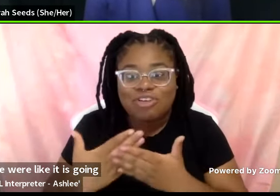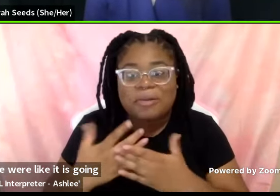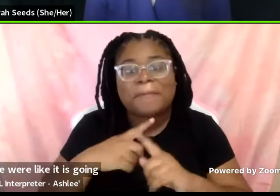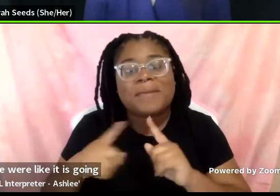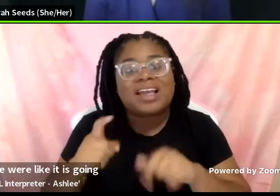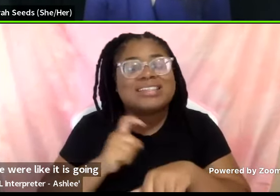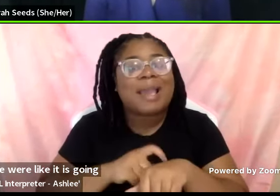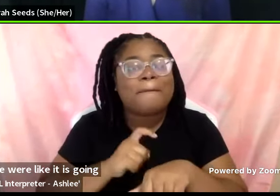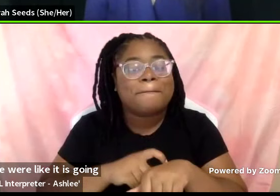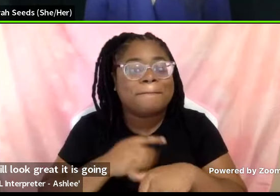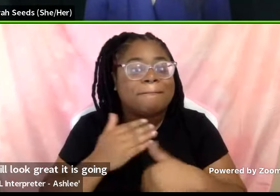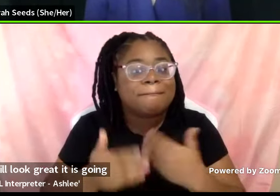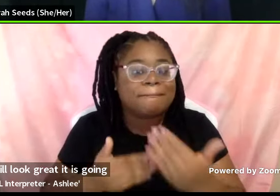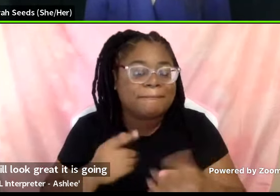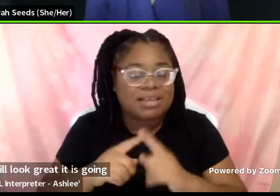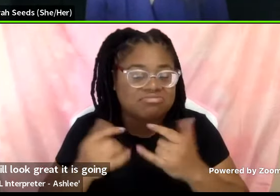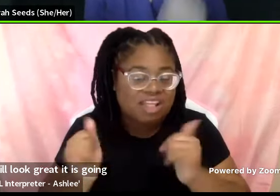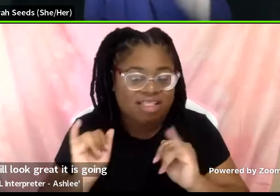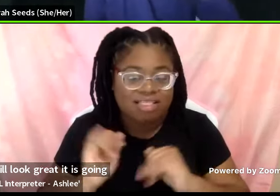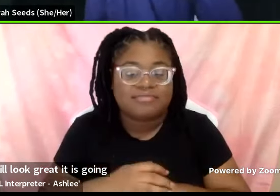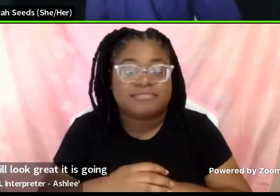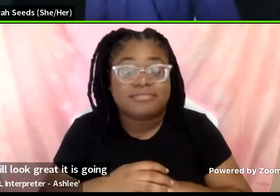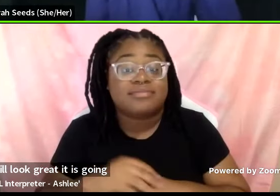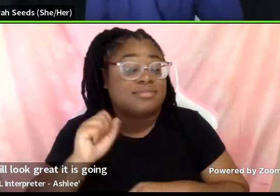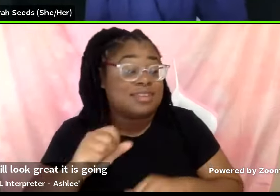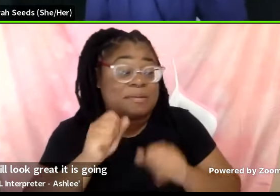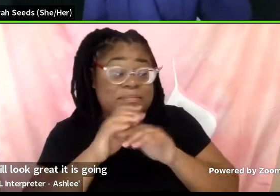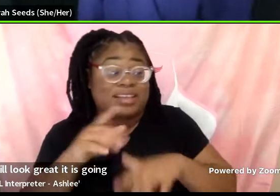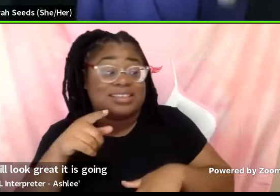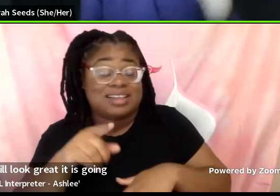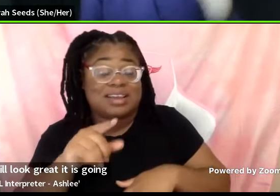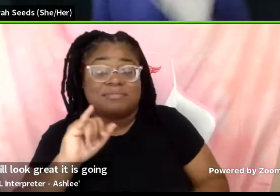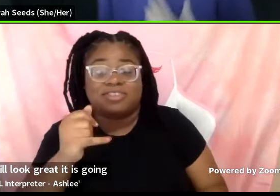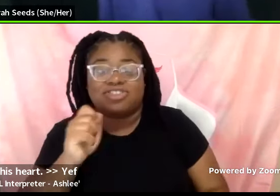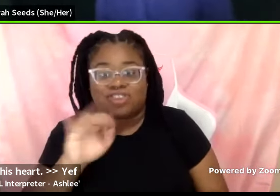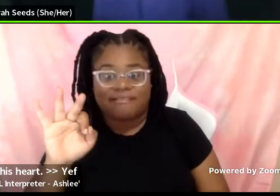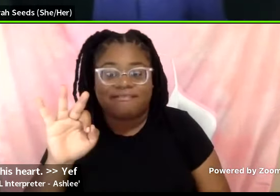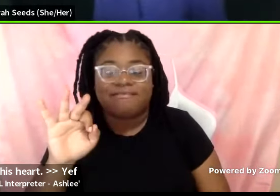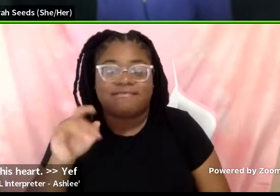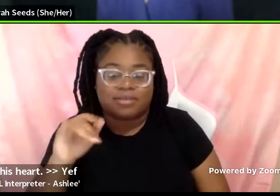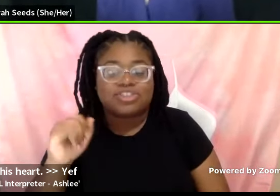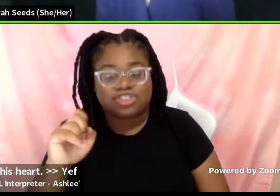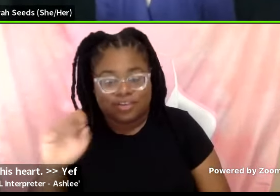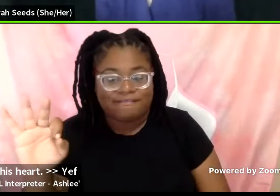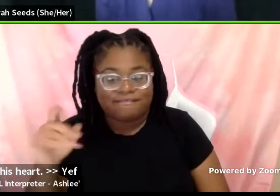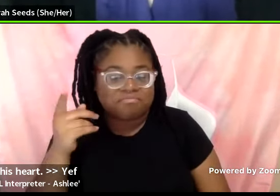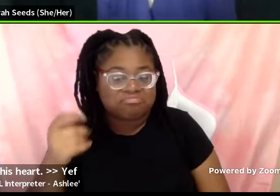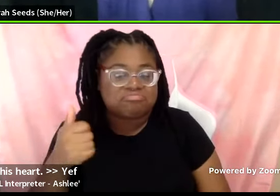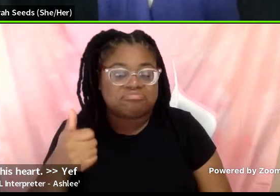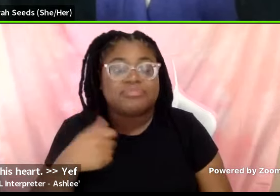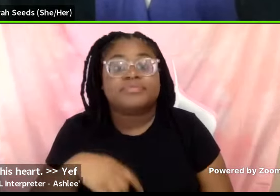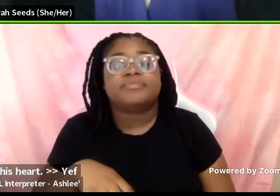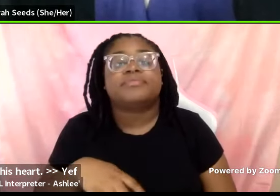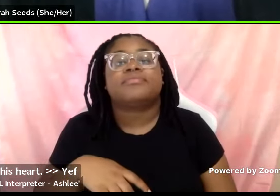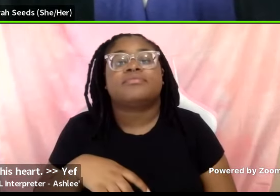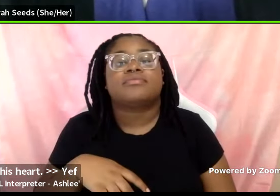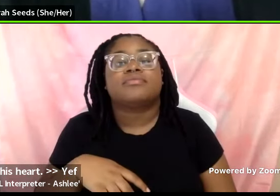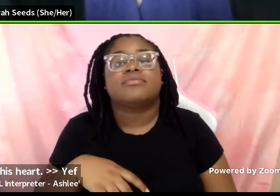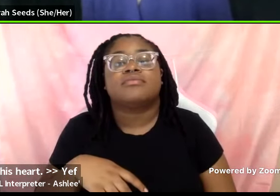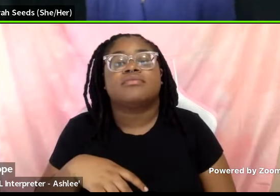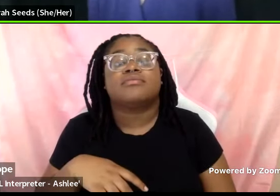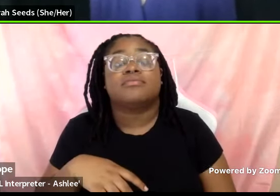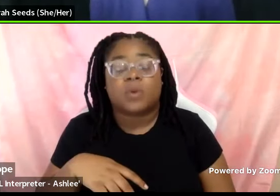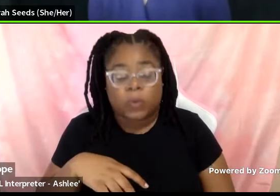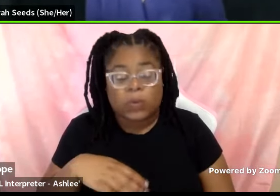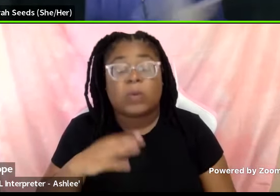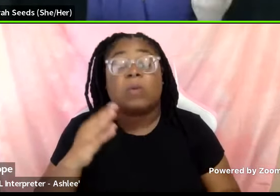honestly, he did it so fast. Bless him. Yeah, Jeff is dope. But yeah, for the chairs, basically, we were told that we were gonna have chairs, obviously,